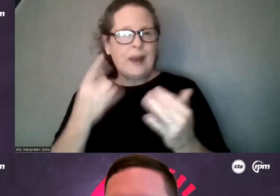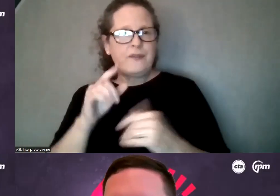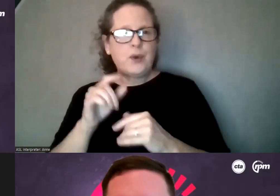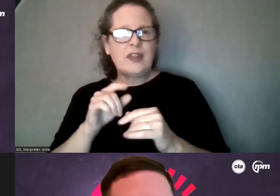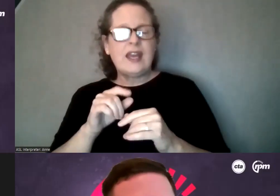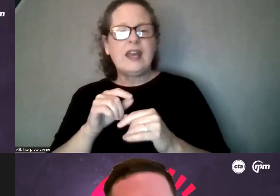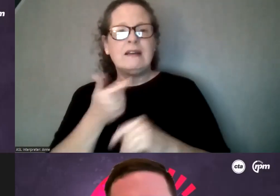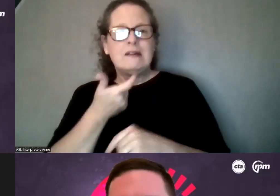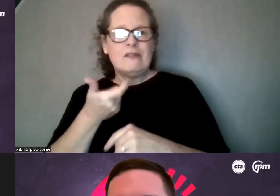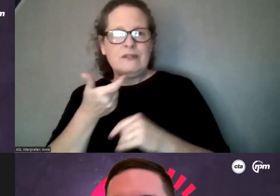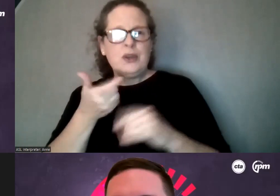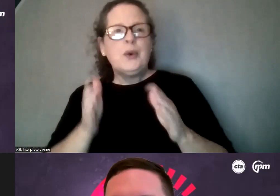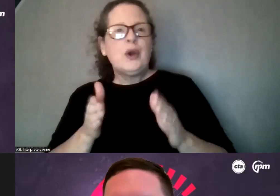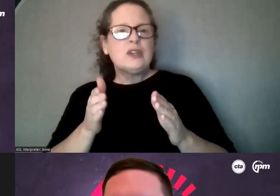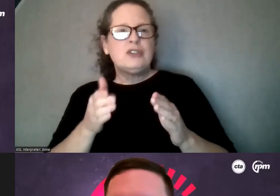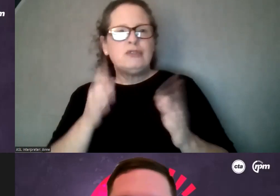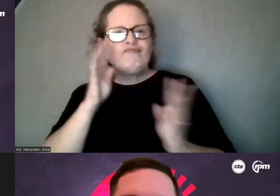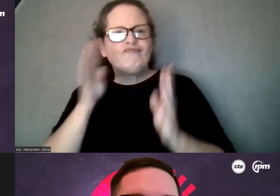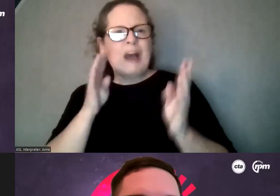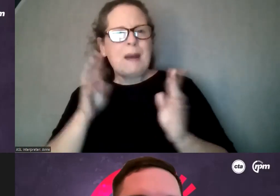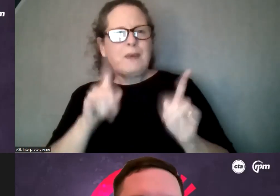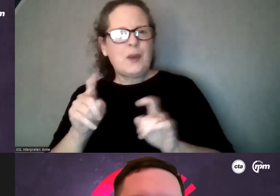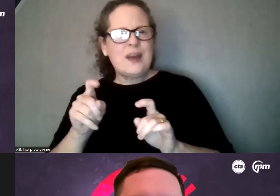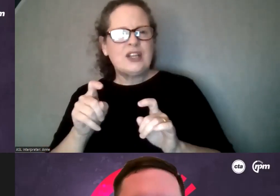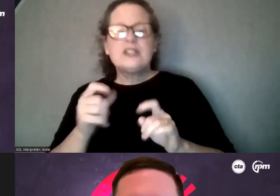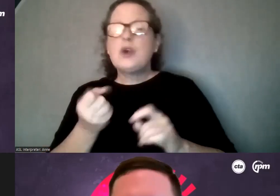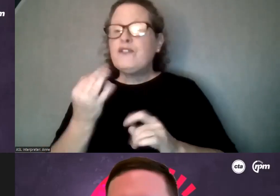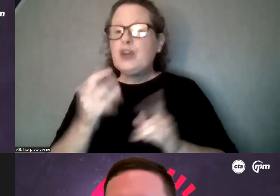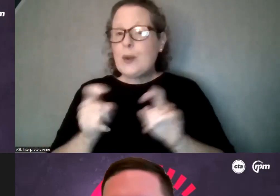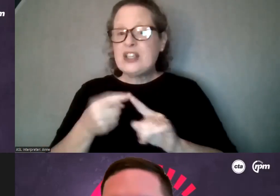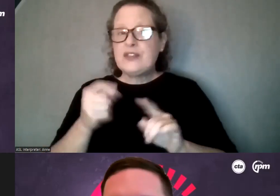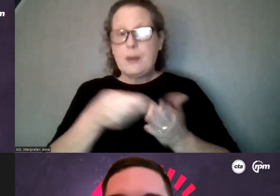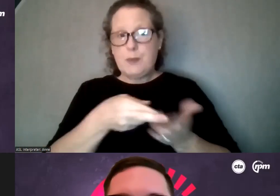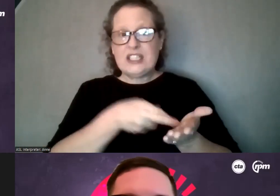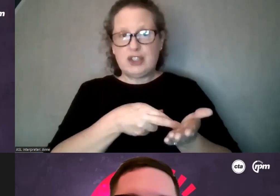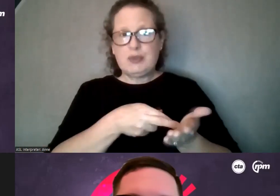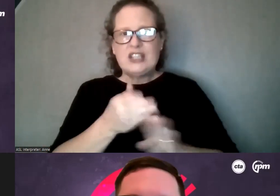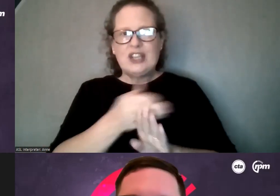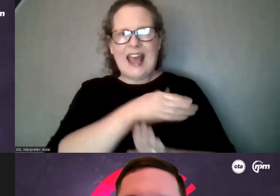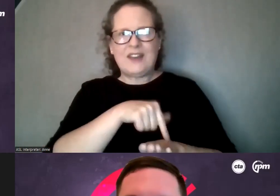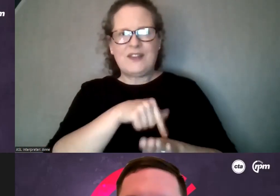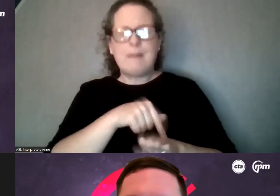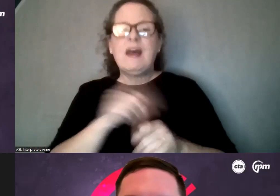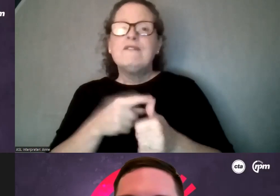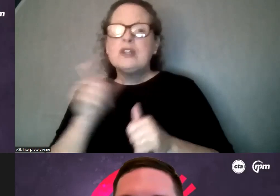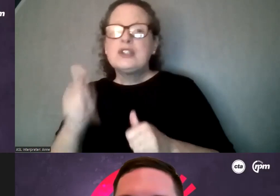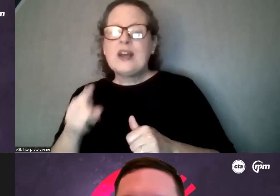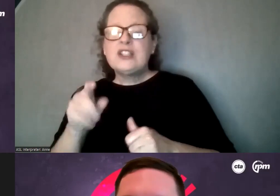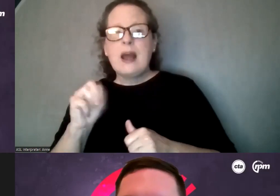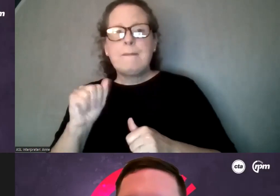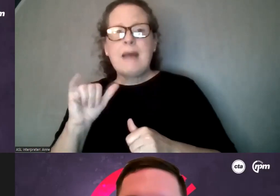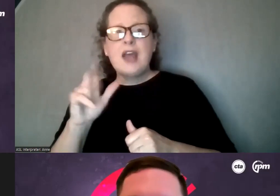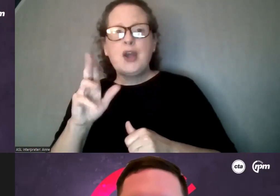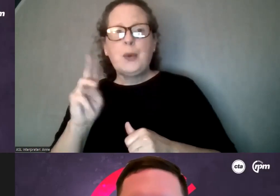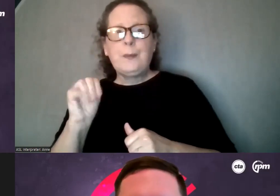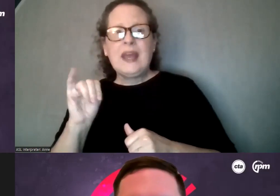to come up with something from our registration. So a first question for you, Mayumi. Are the flowers you used in the O'Hare